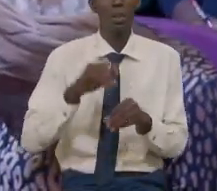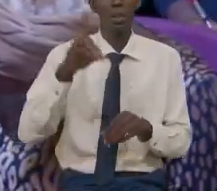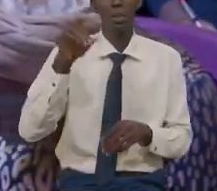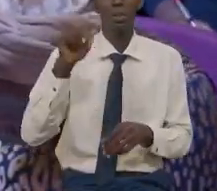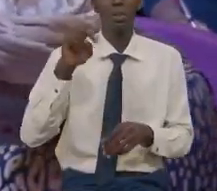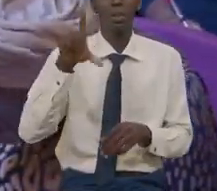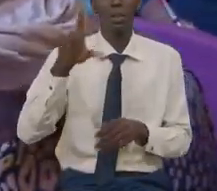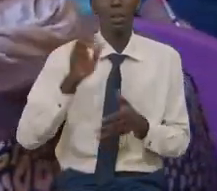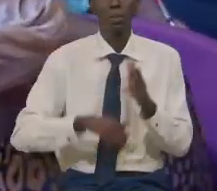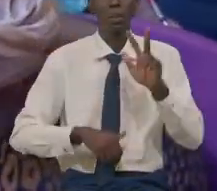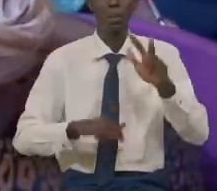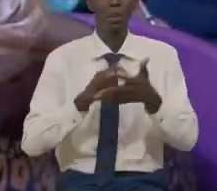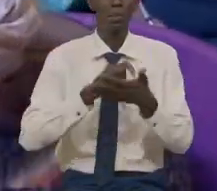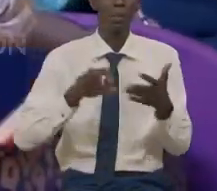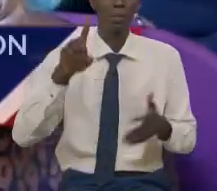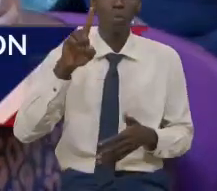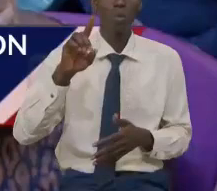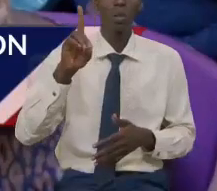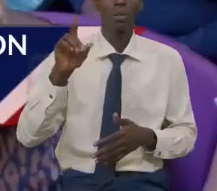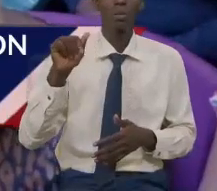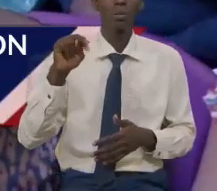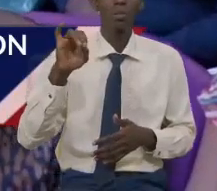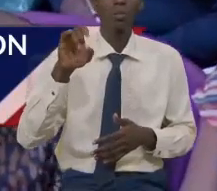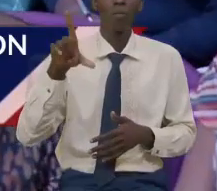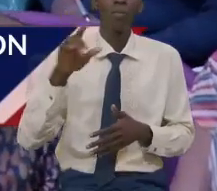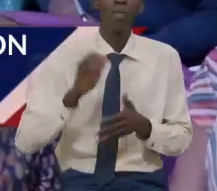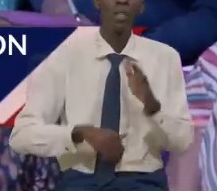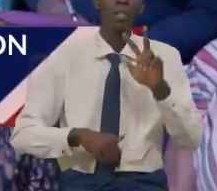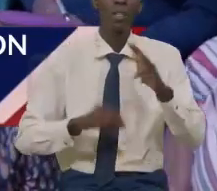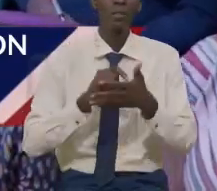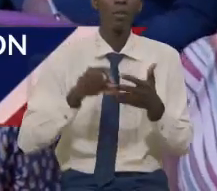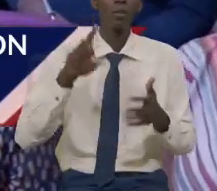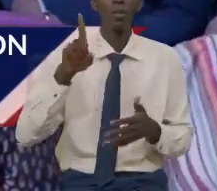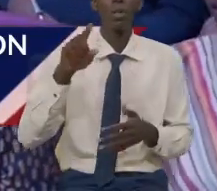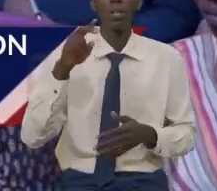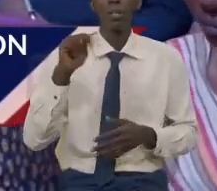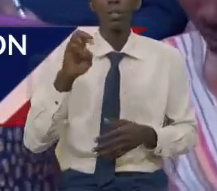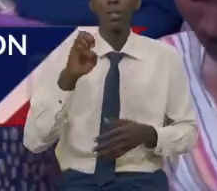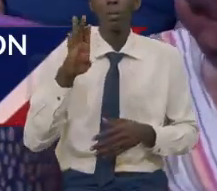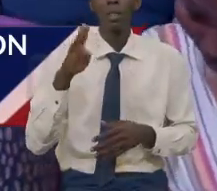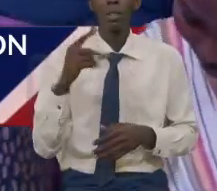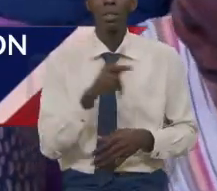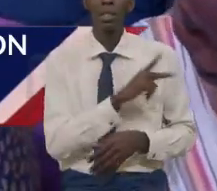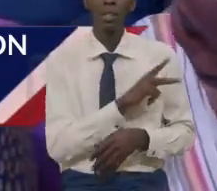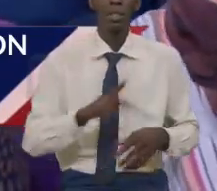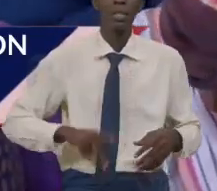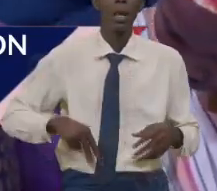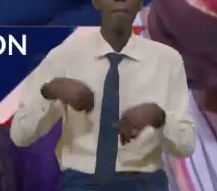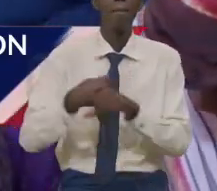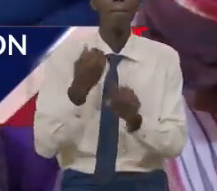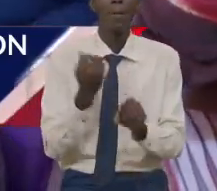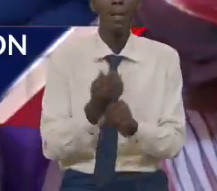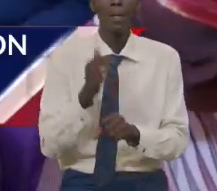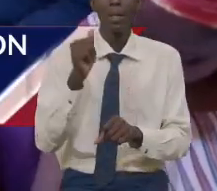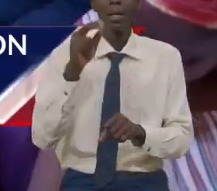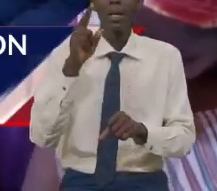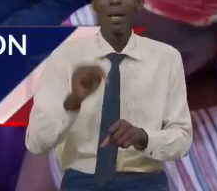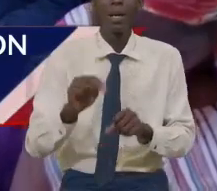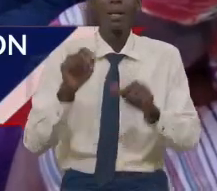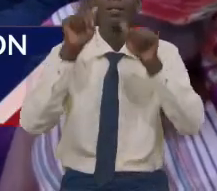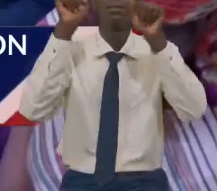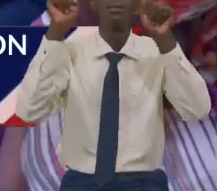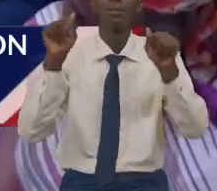verse 1. Chapter 3, verse 1. Nebuchadnezzar, the king, made an image